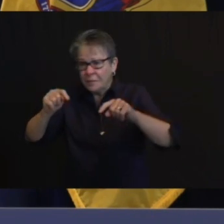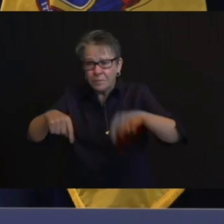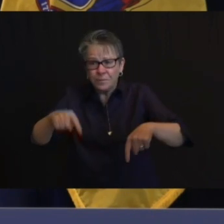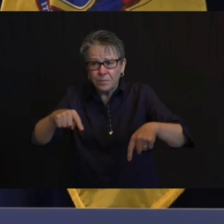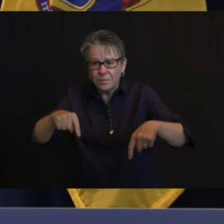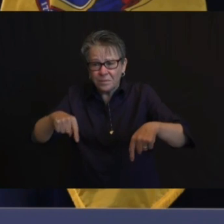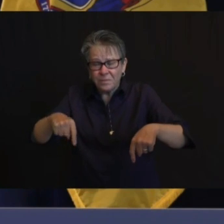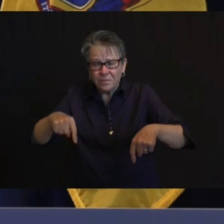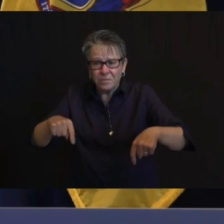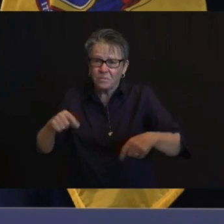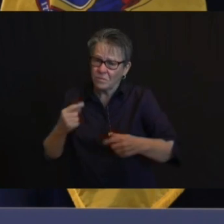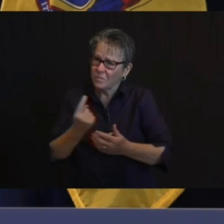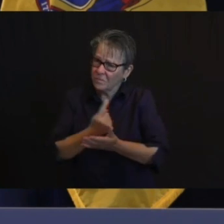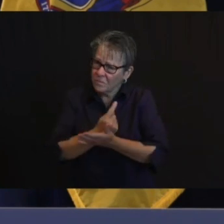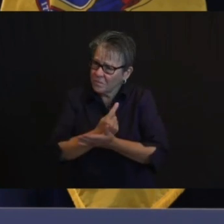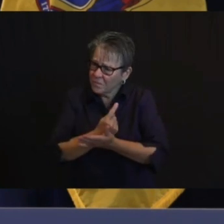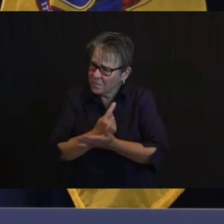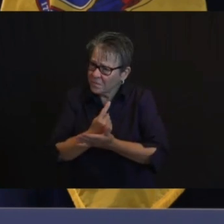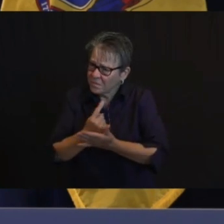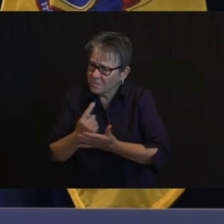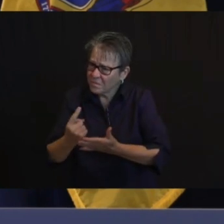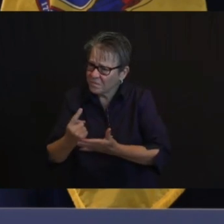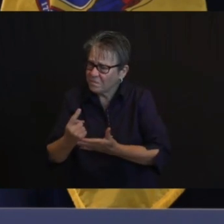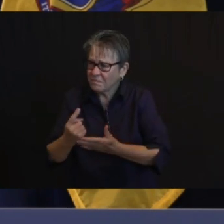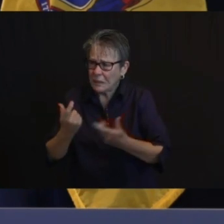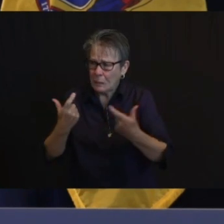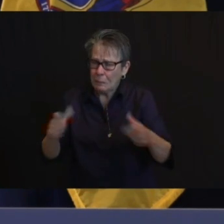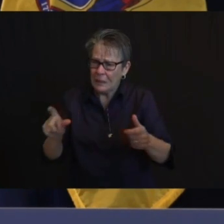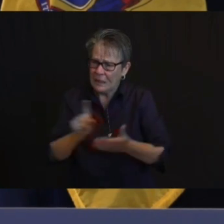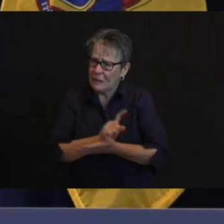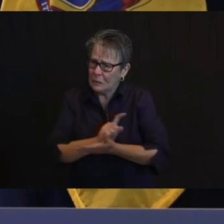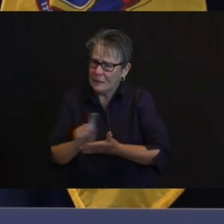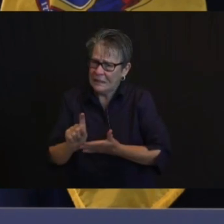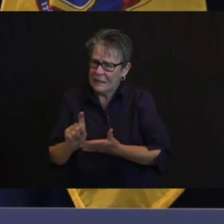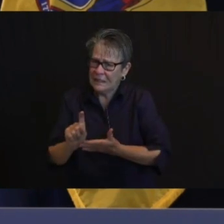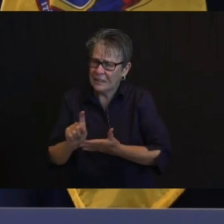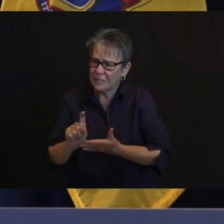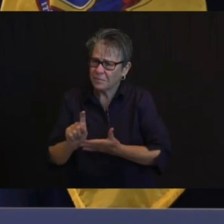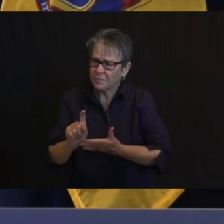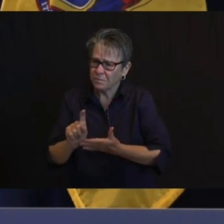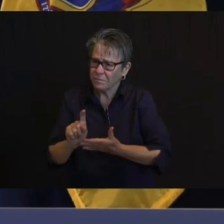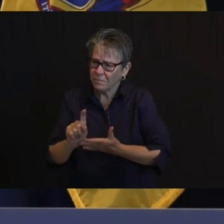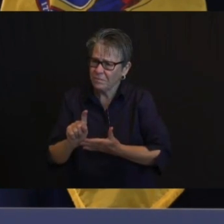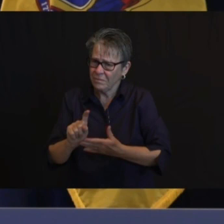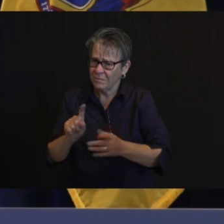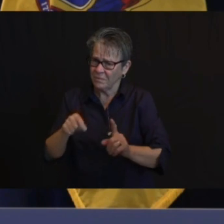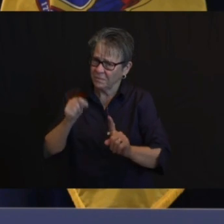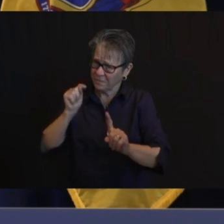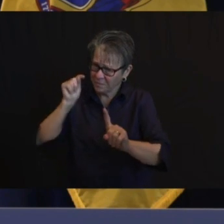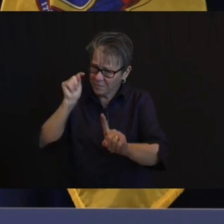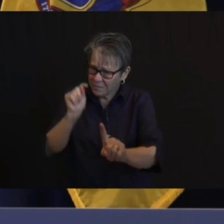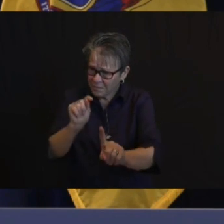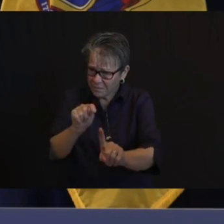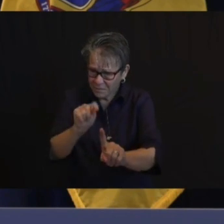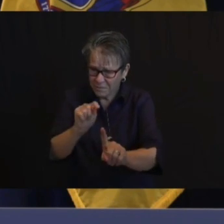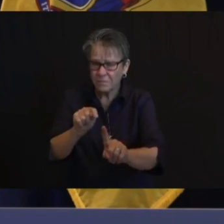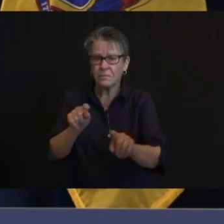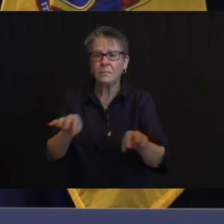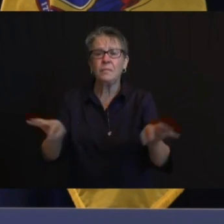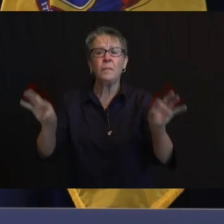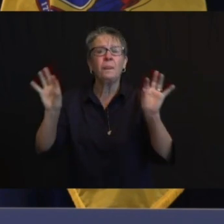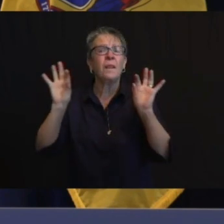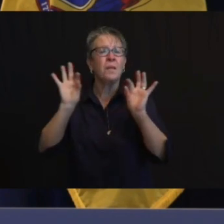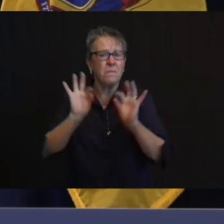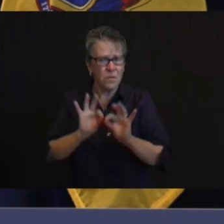is a really, really big week. And it's almost an inflection point, I think. It's the front end of the